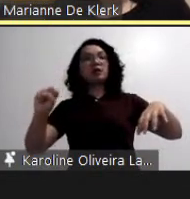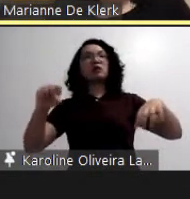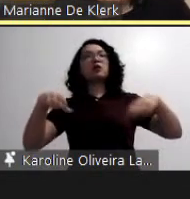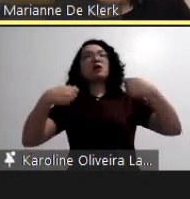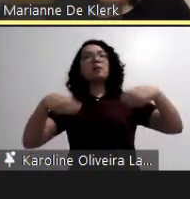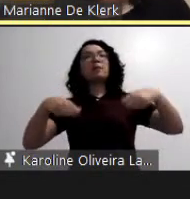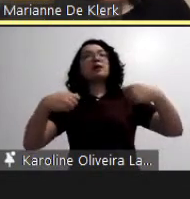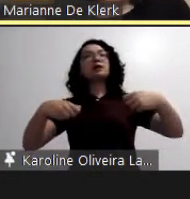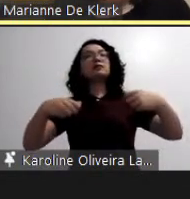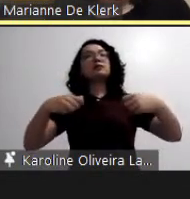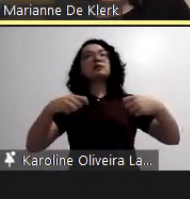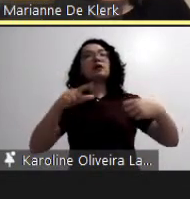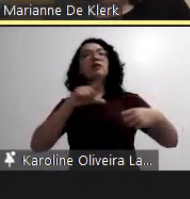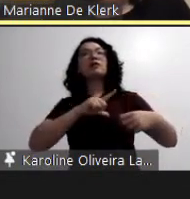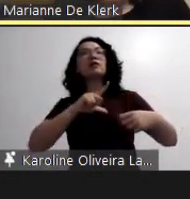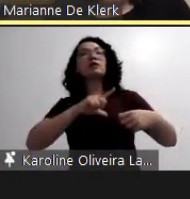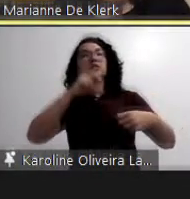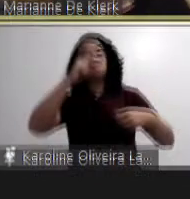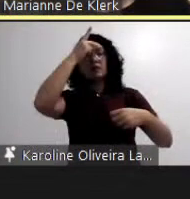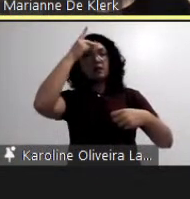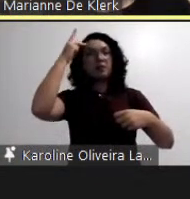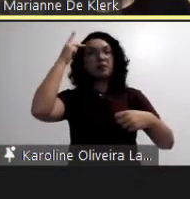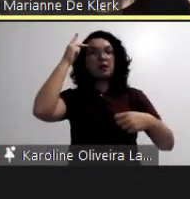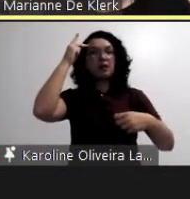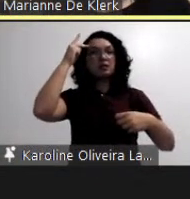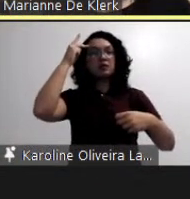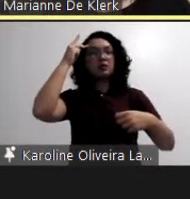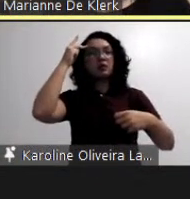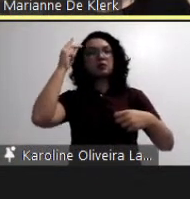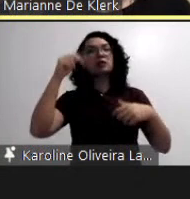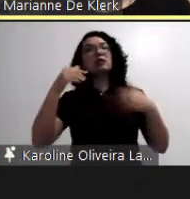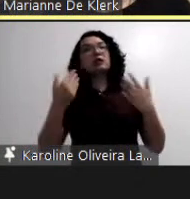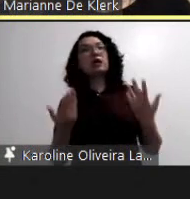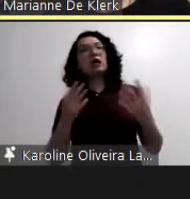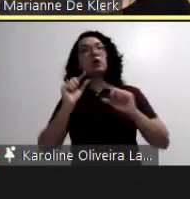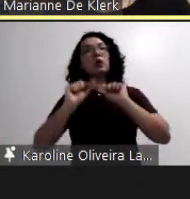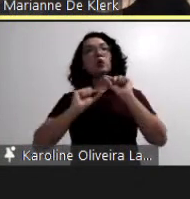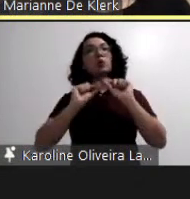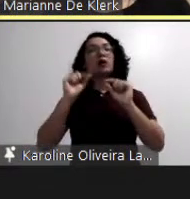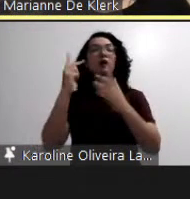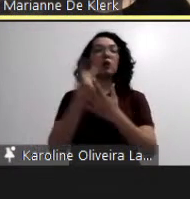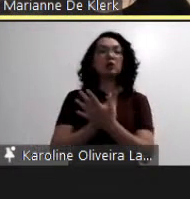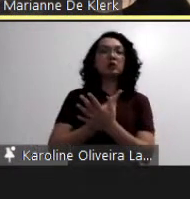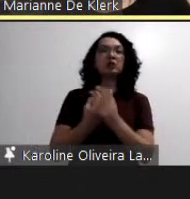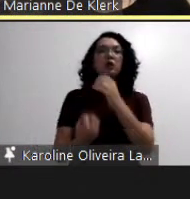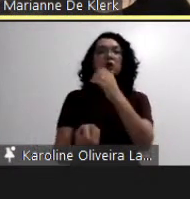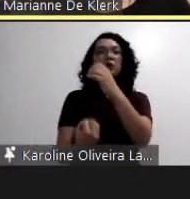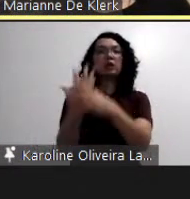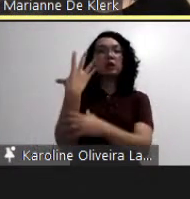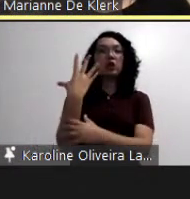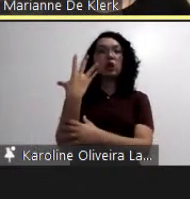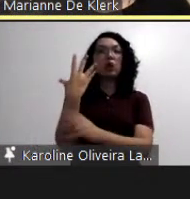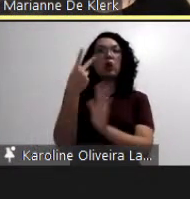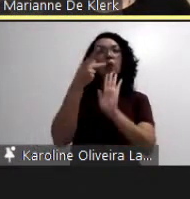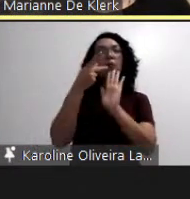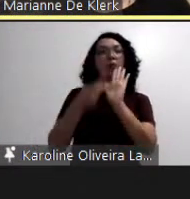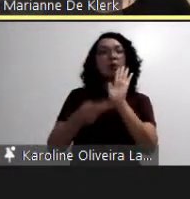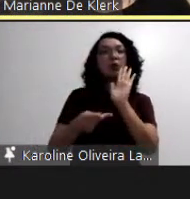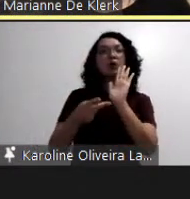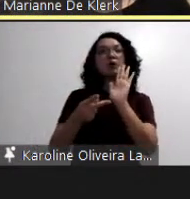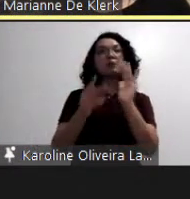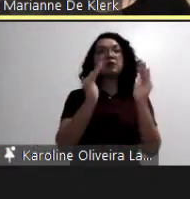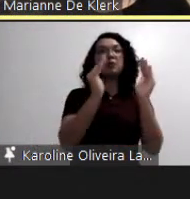51/9, an especially important one, was developed to populate the townships, which were bedroom communities, very little